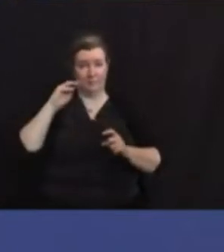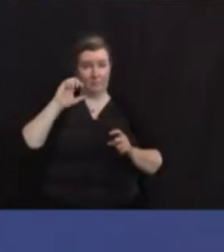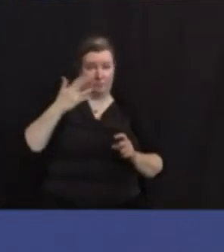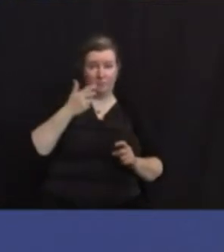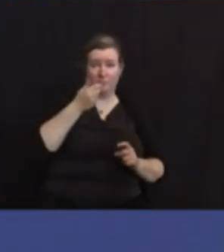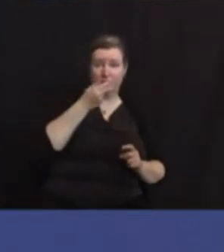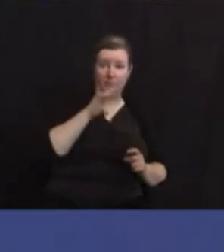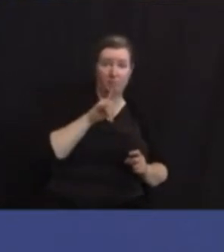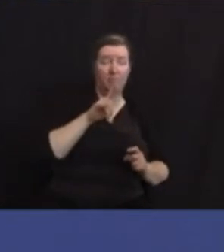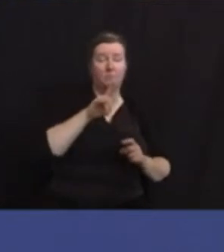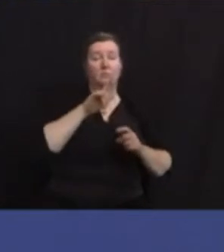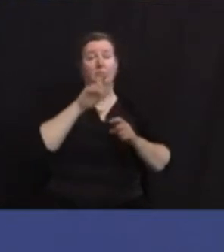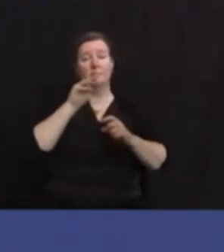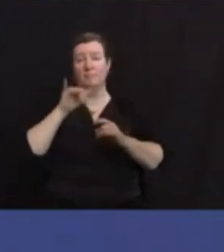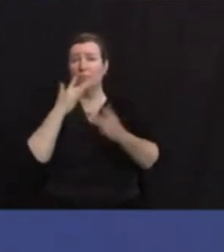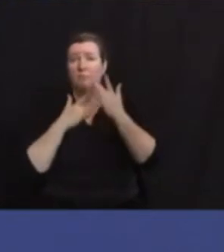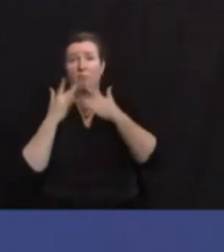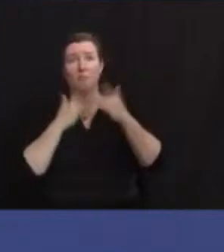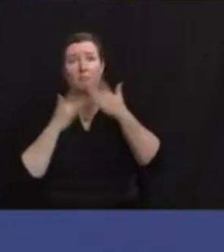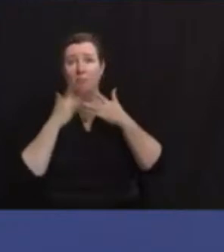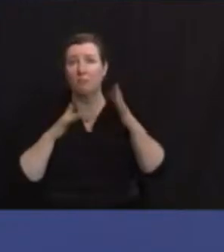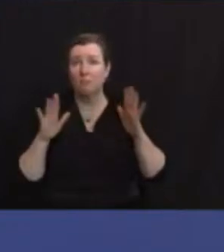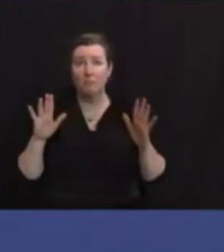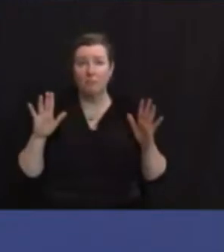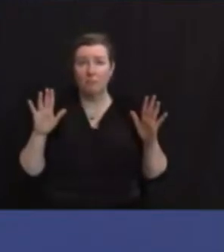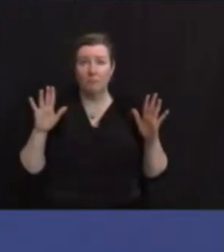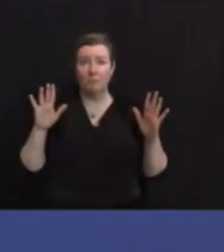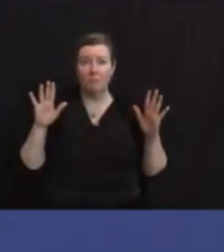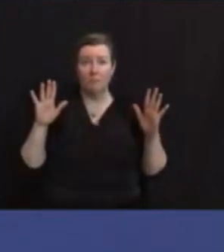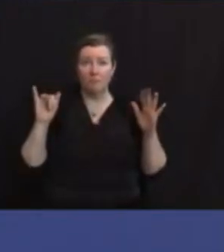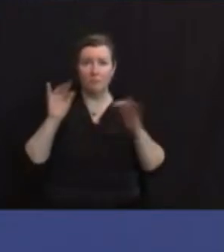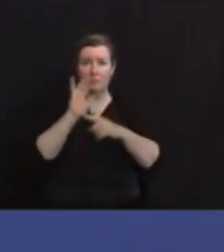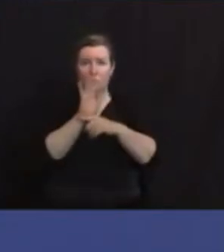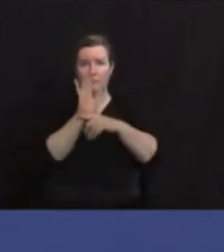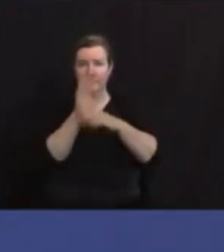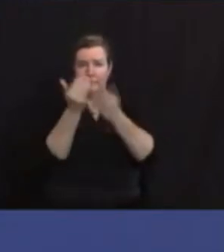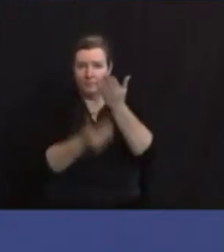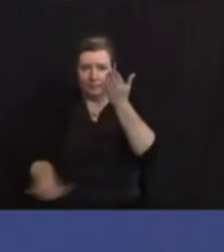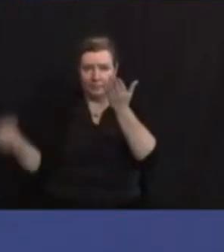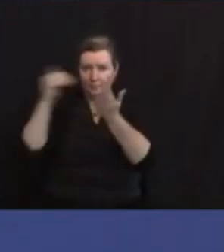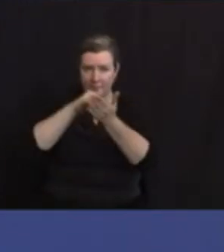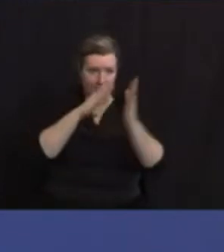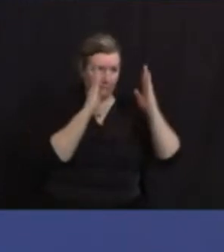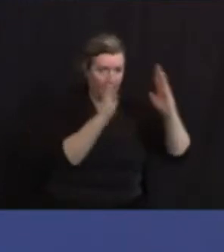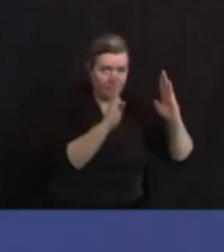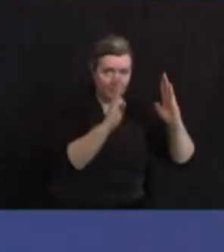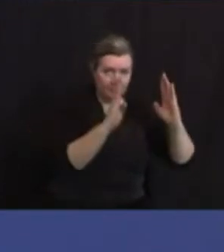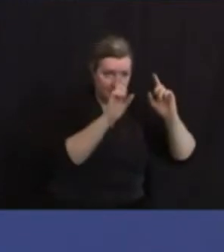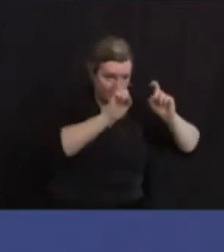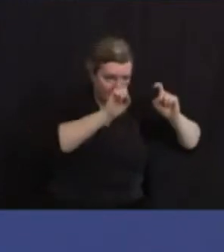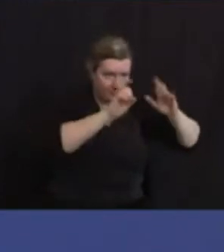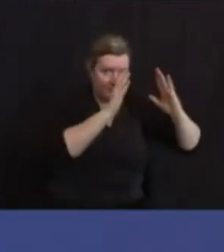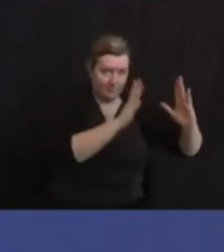is literally, we're seeing the same movie. It's different raw material, but it is literally,